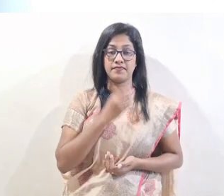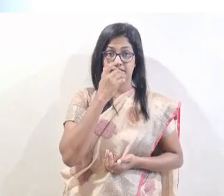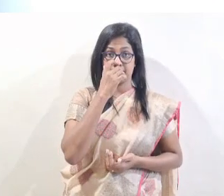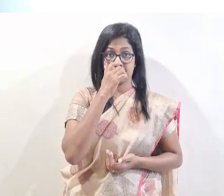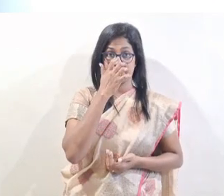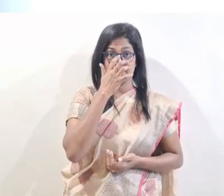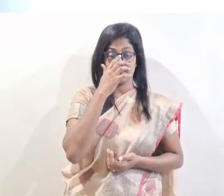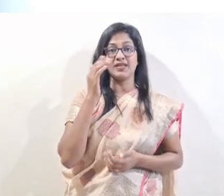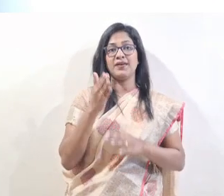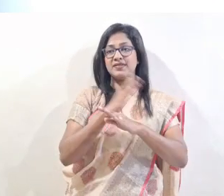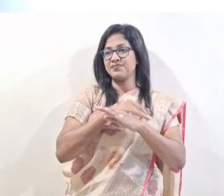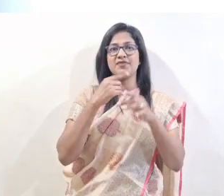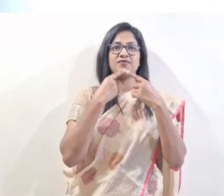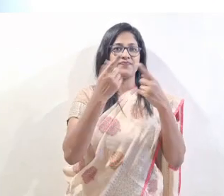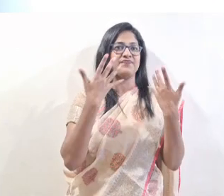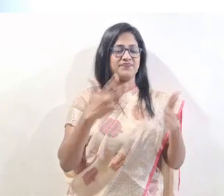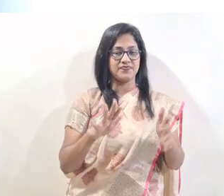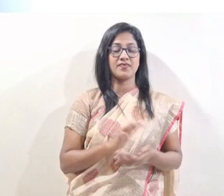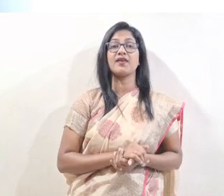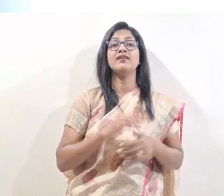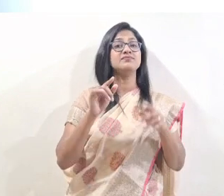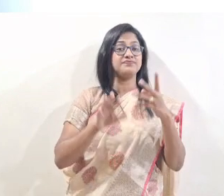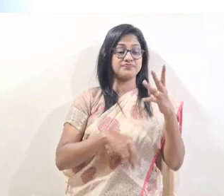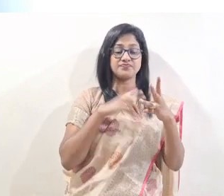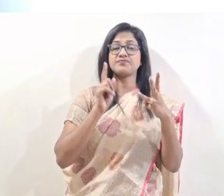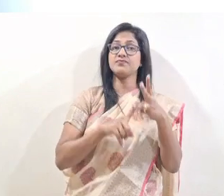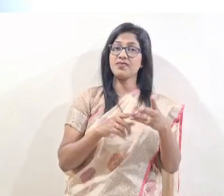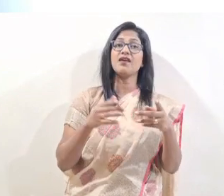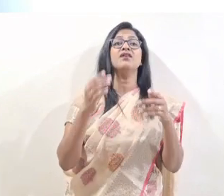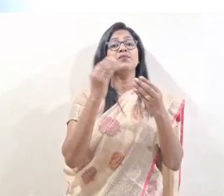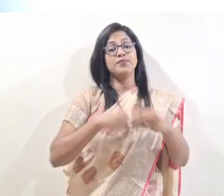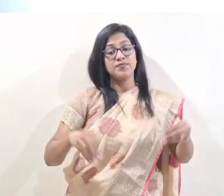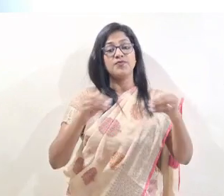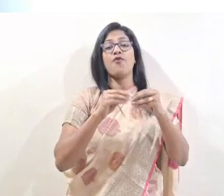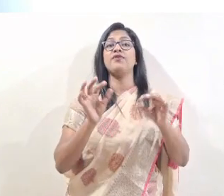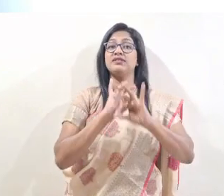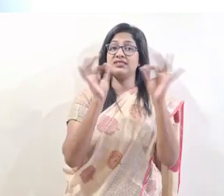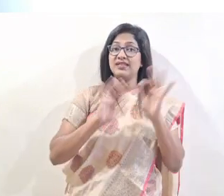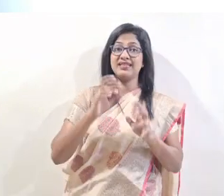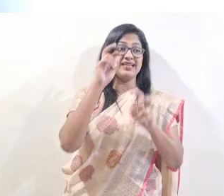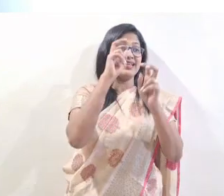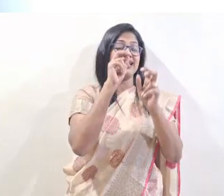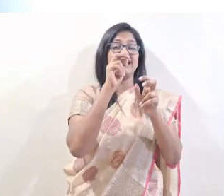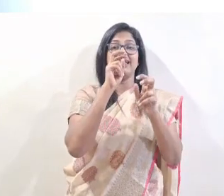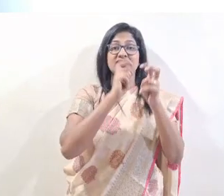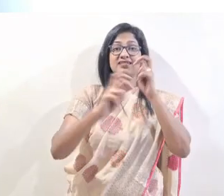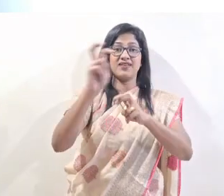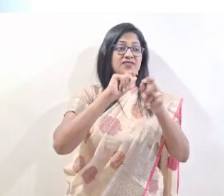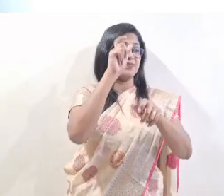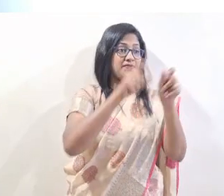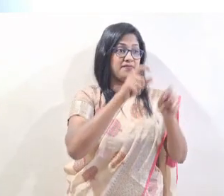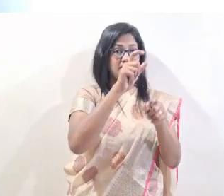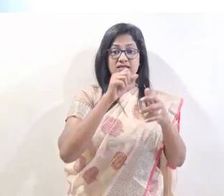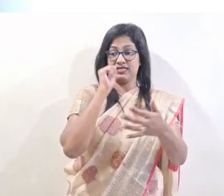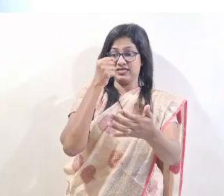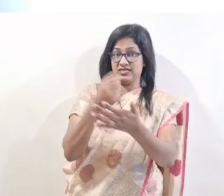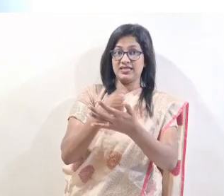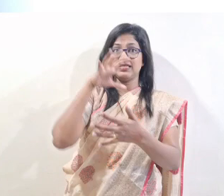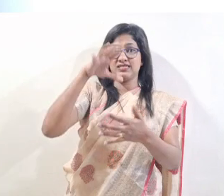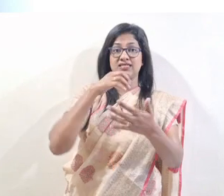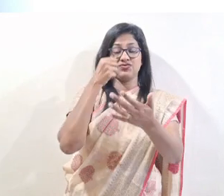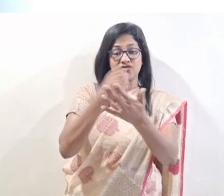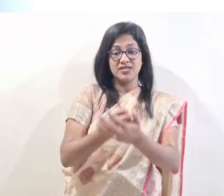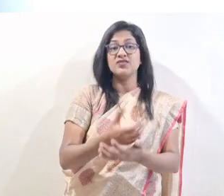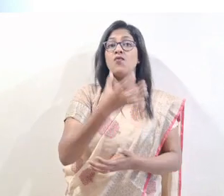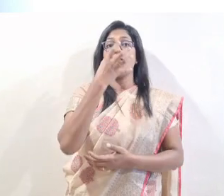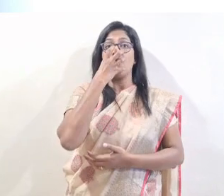So this is what I already mentioned. And apart from this, we have also kept ready for any passengers in each of the stations. The